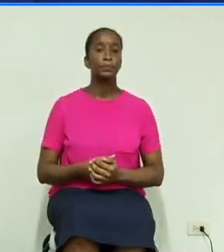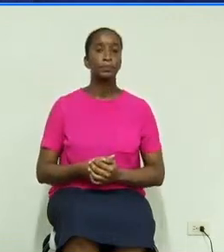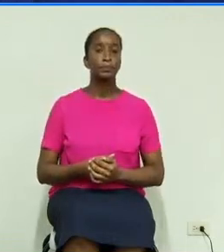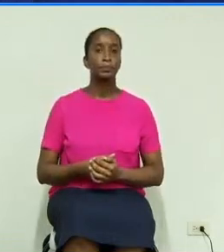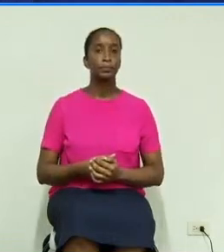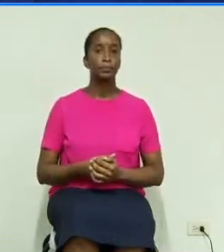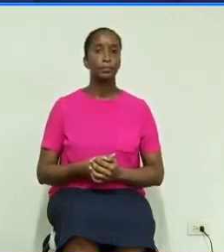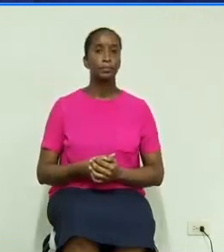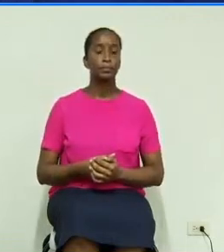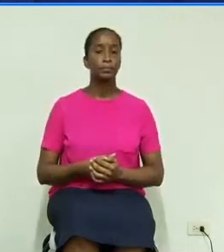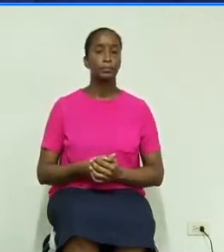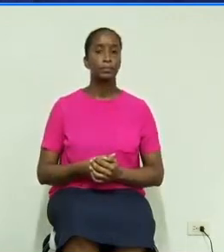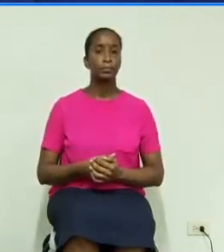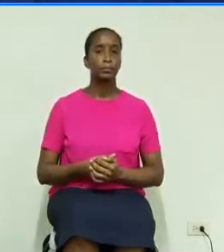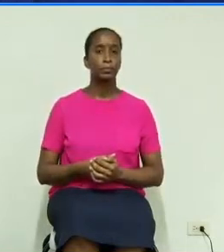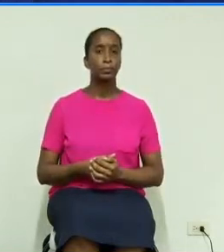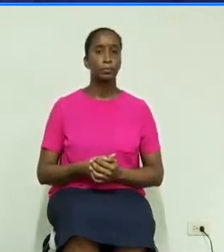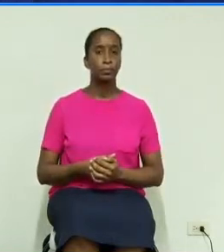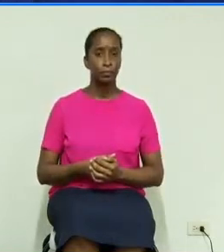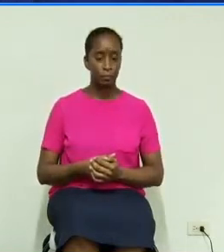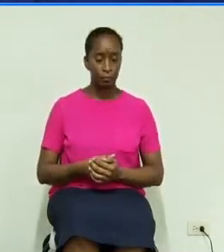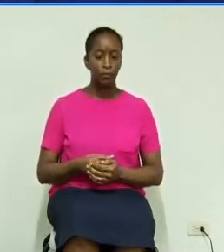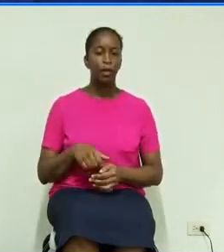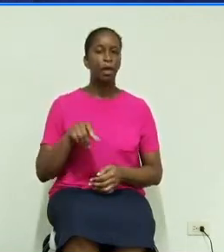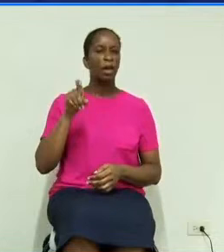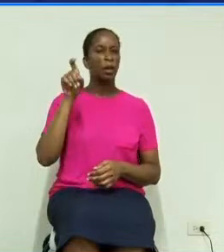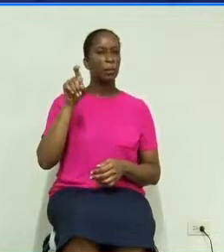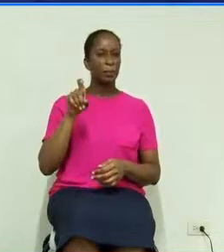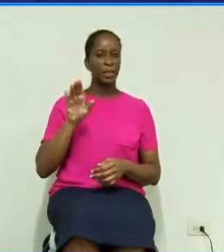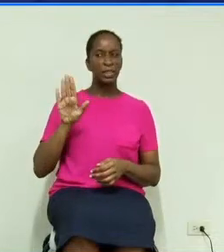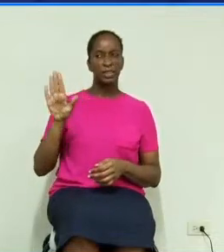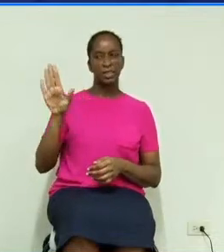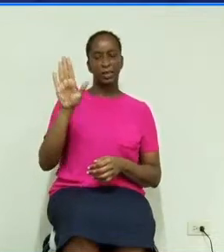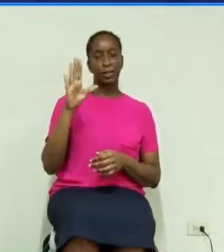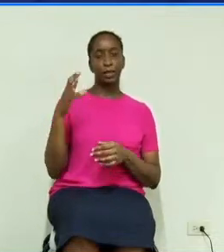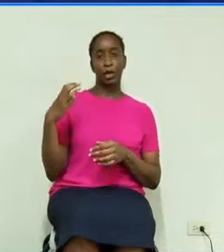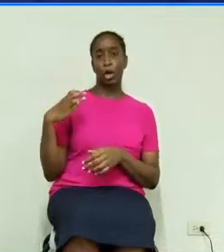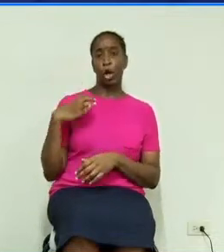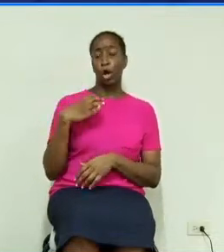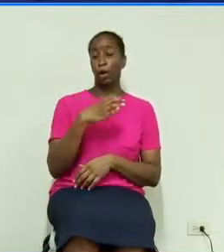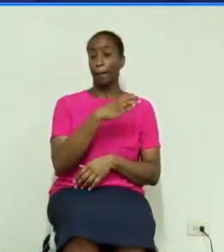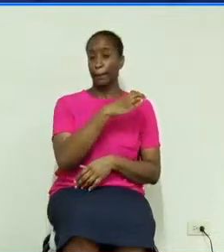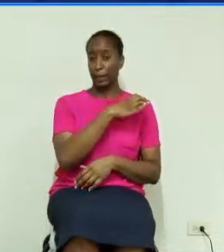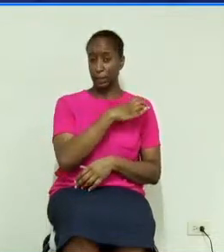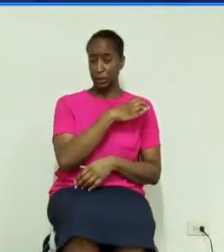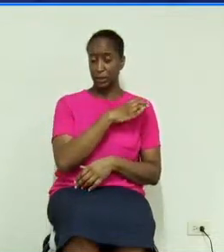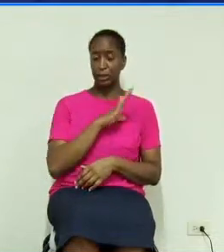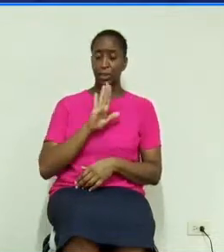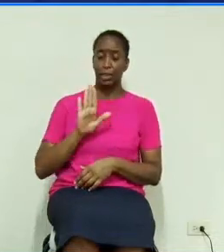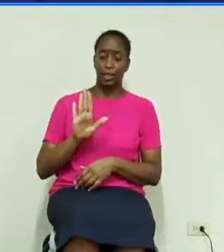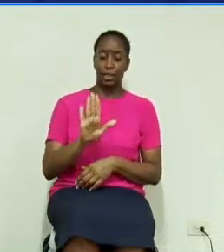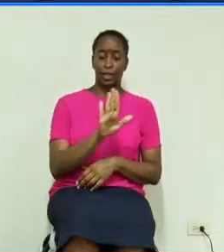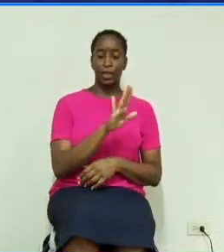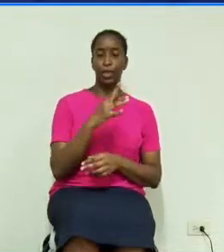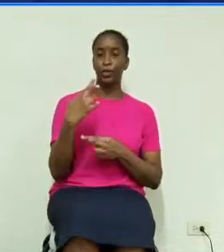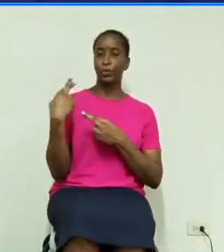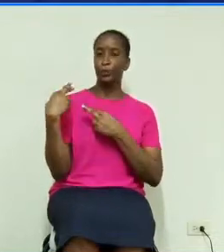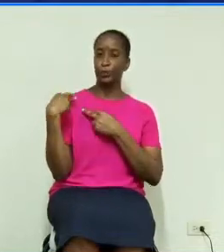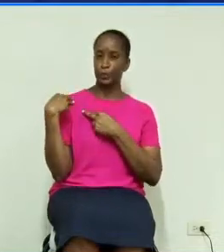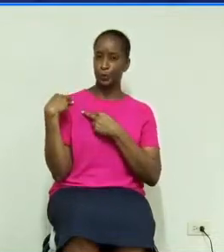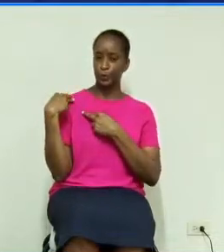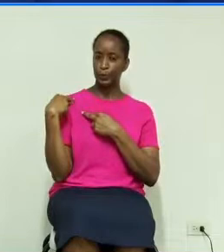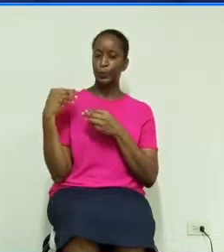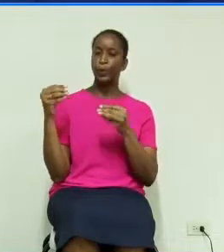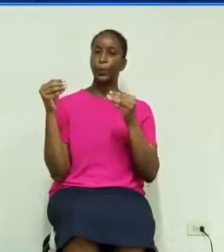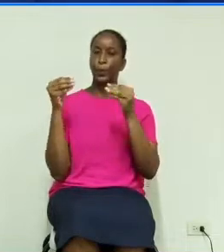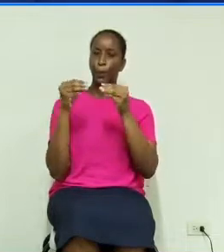select committees or whatever committees that they choose to have, so that these committees will be the ones to play the role of checks and